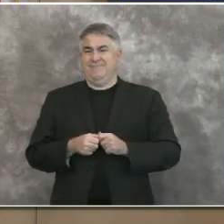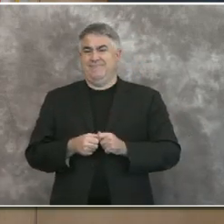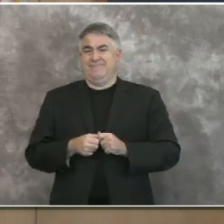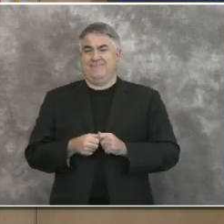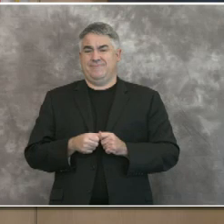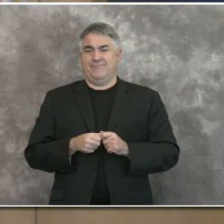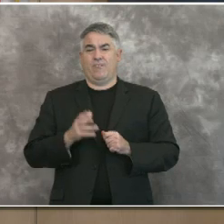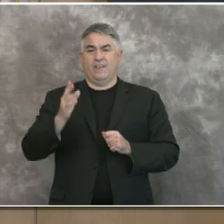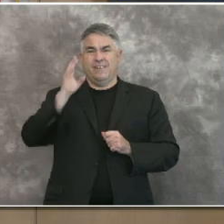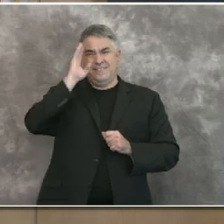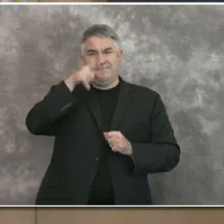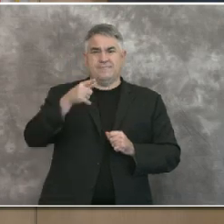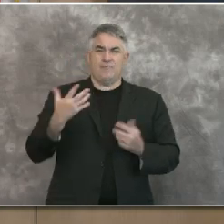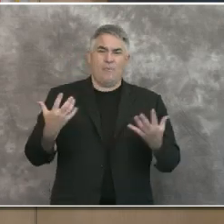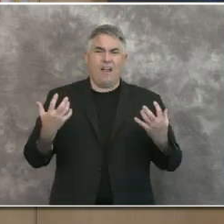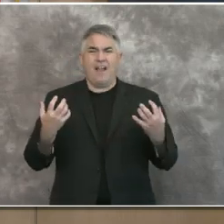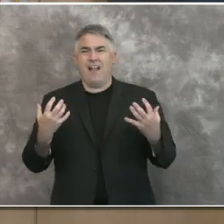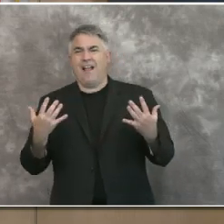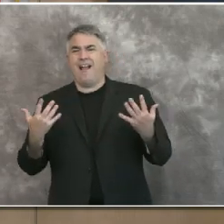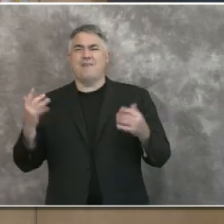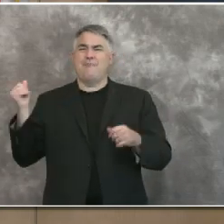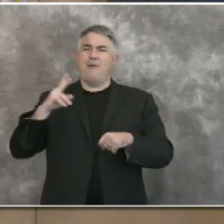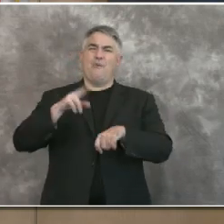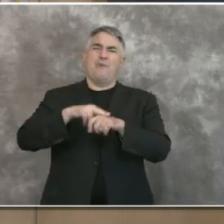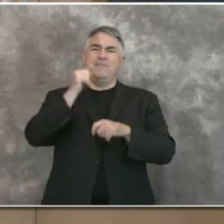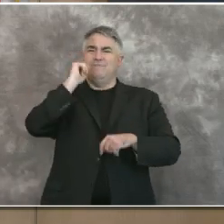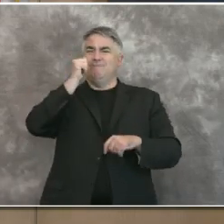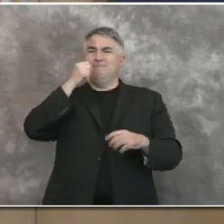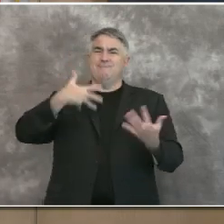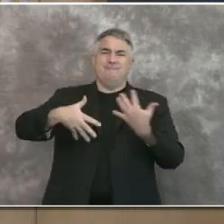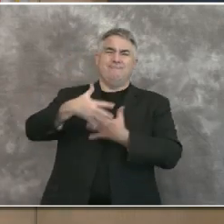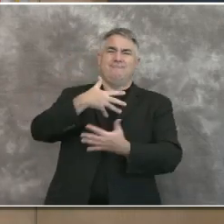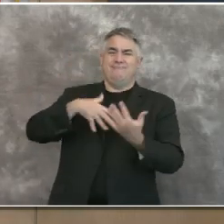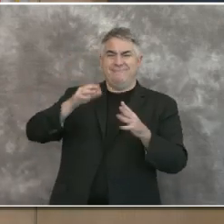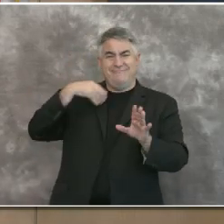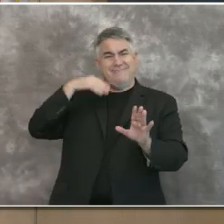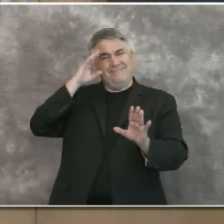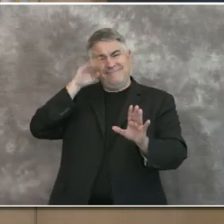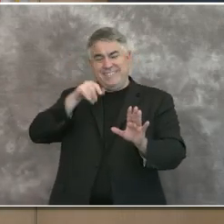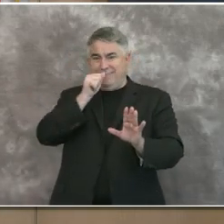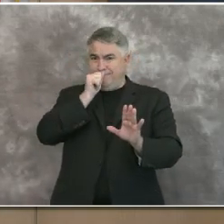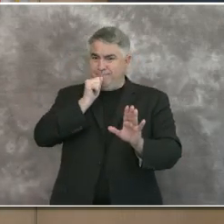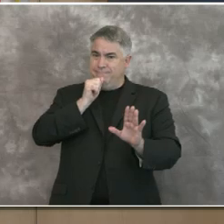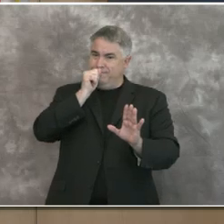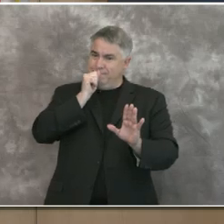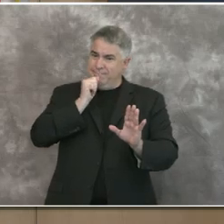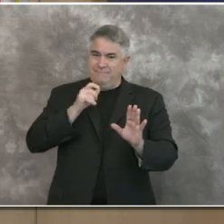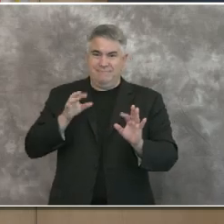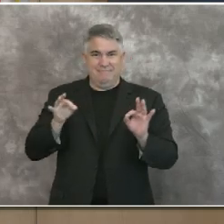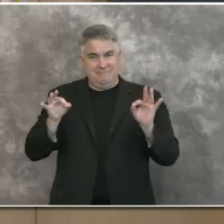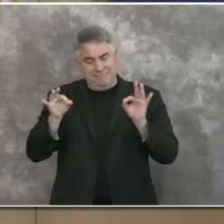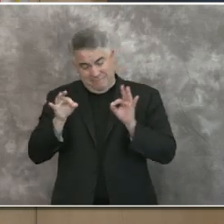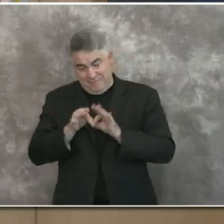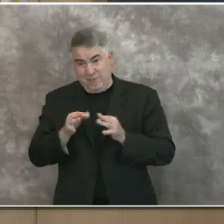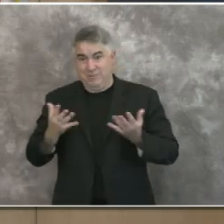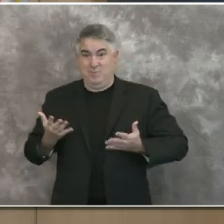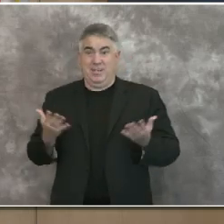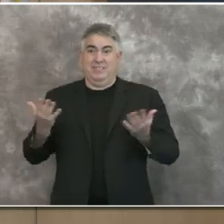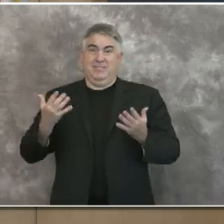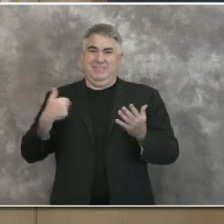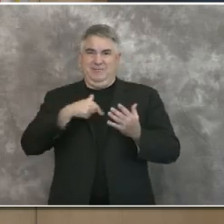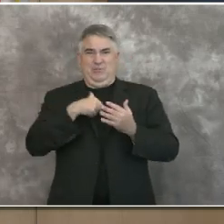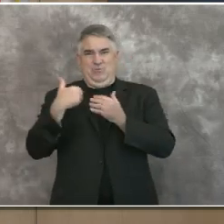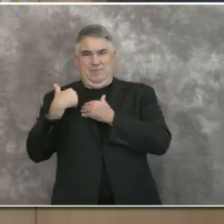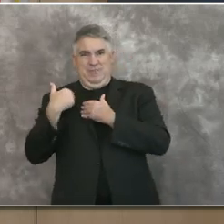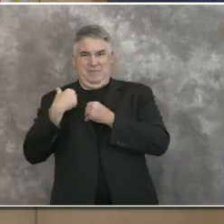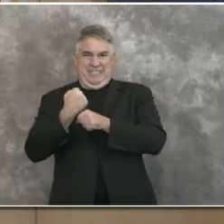get back and move forward, and we're certainly moving forward, but it is really incumbent that we do this in a responsible way, that we